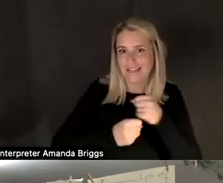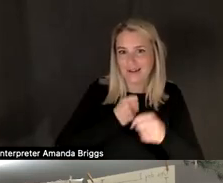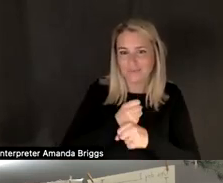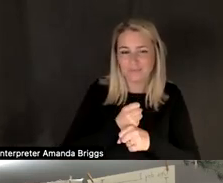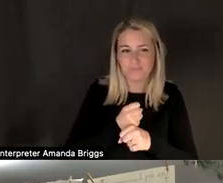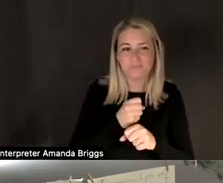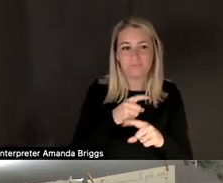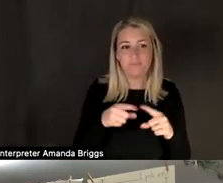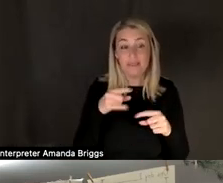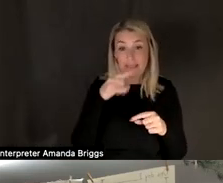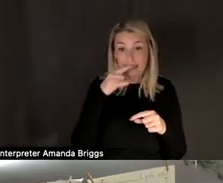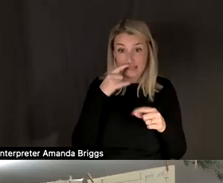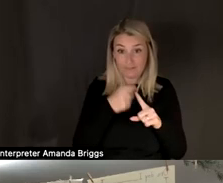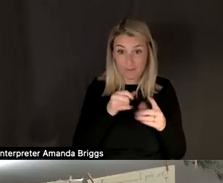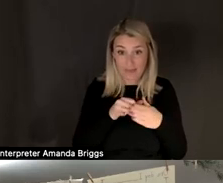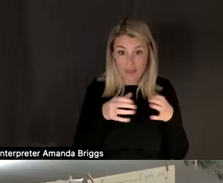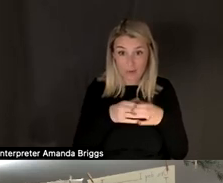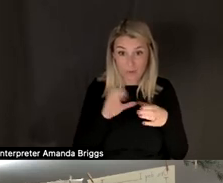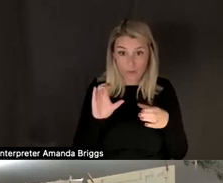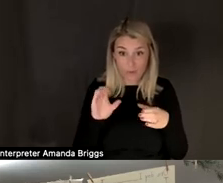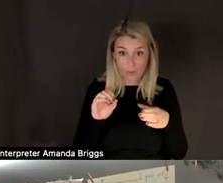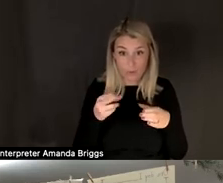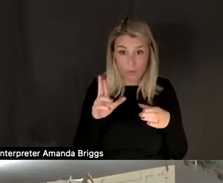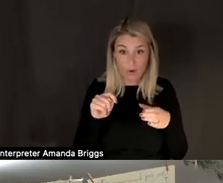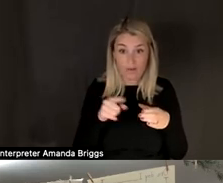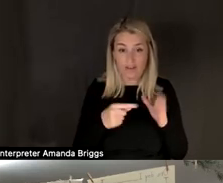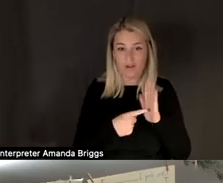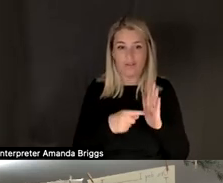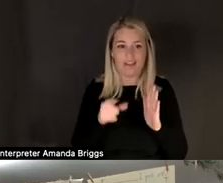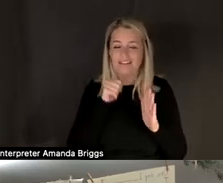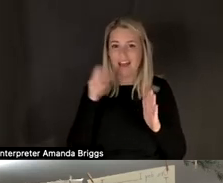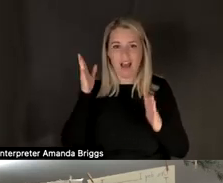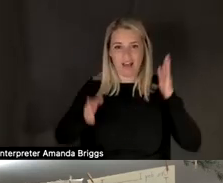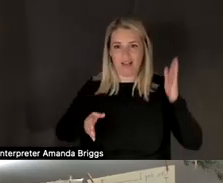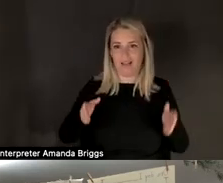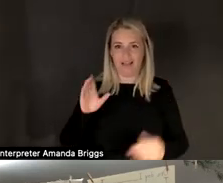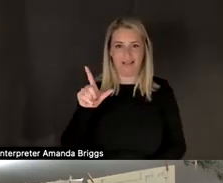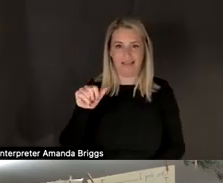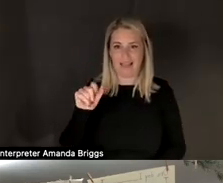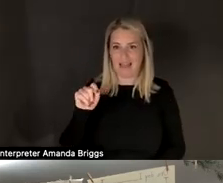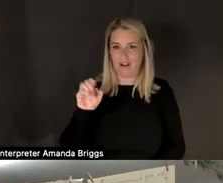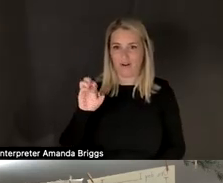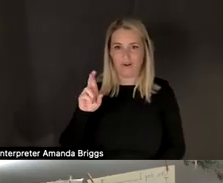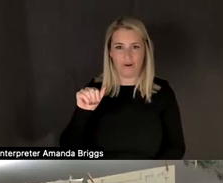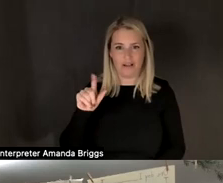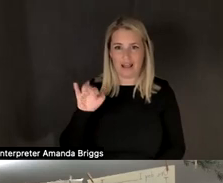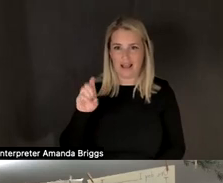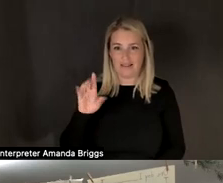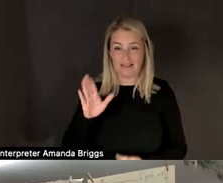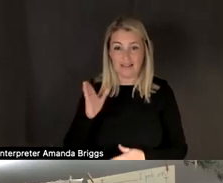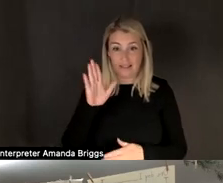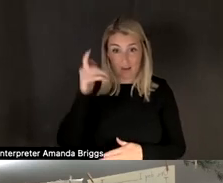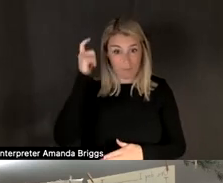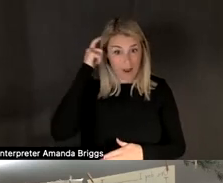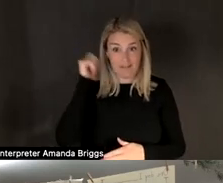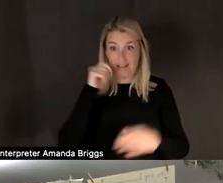that they're not lateralized yet. Their brain is not crossing over. And then 2021, there's